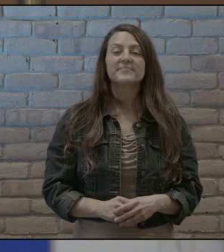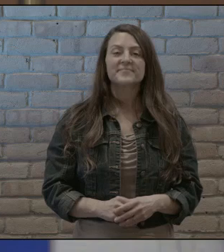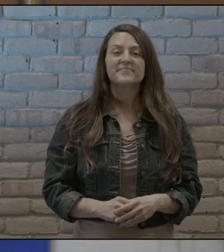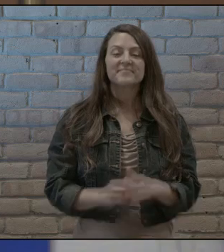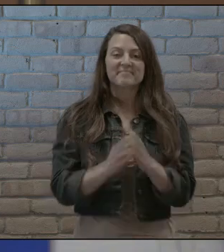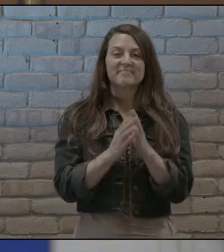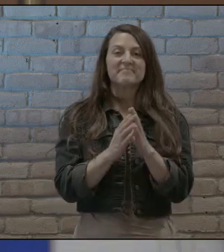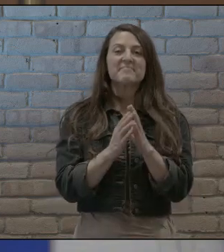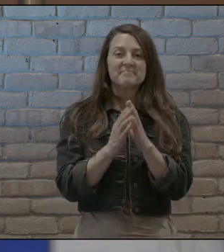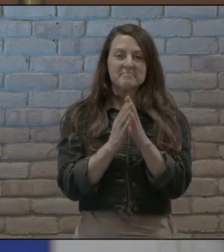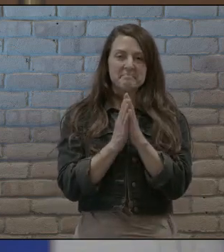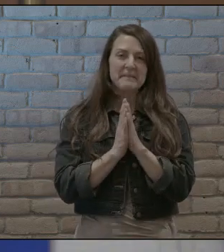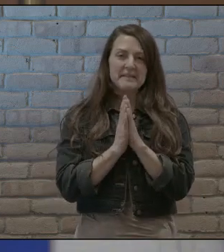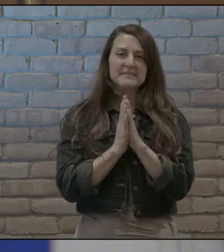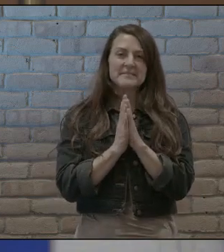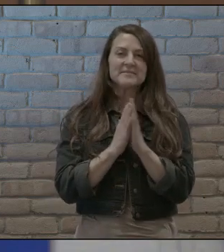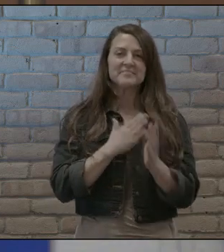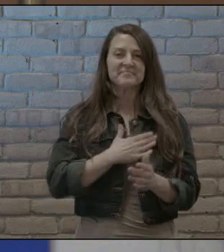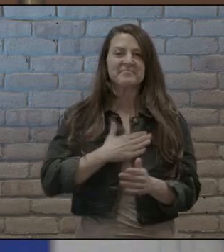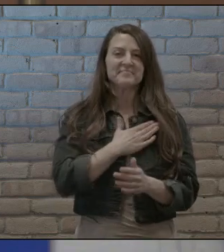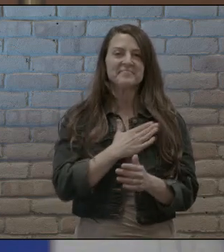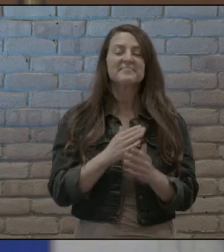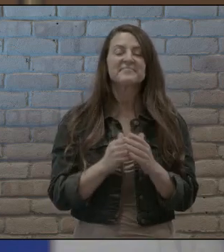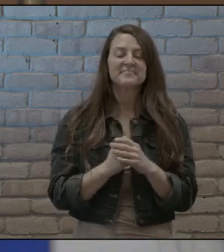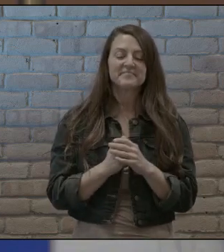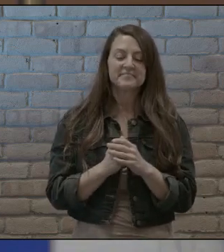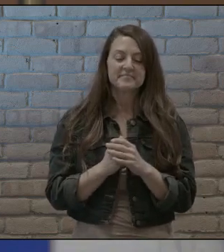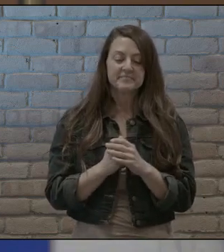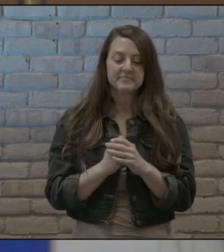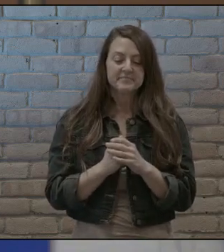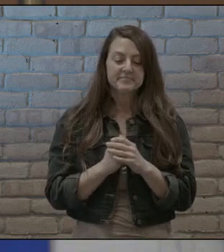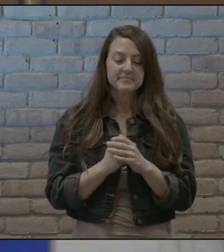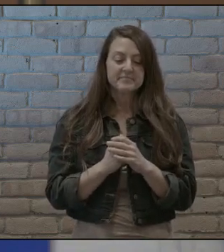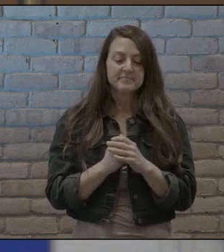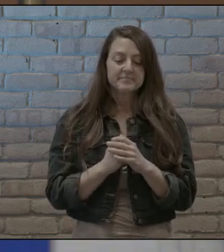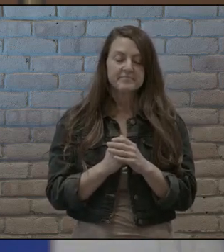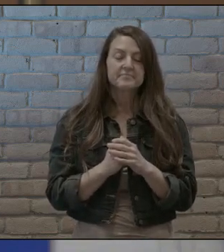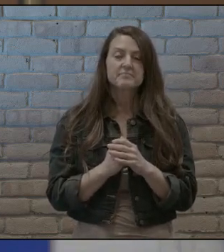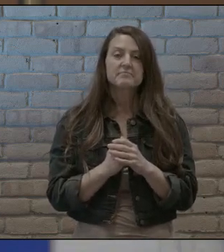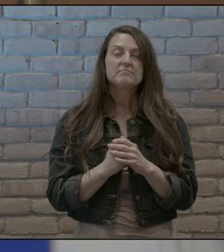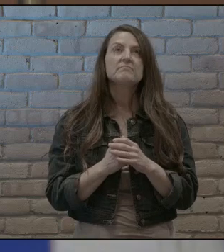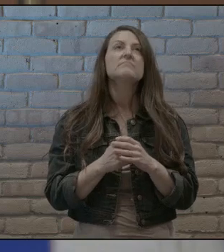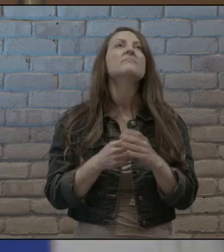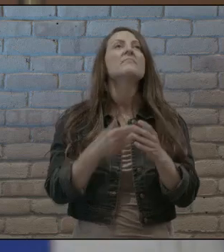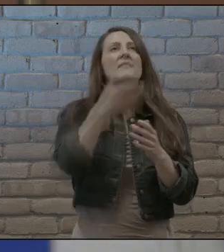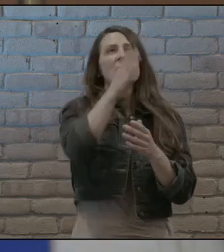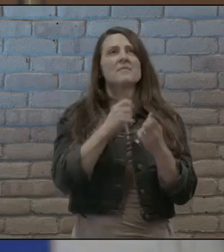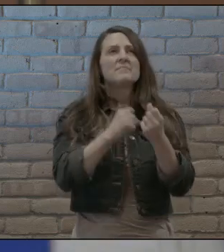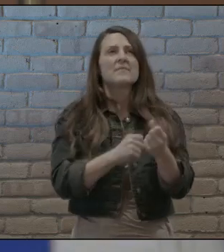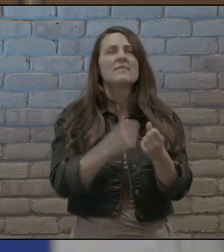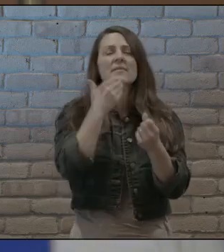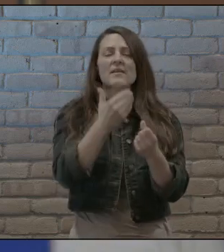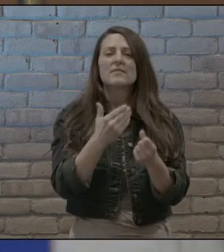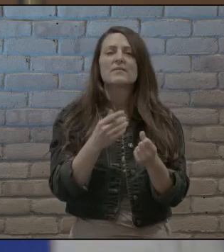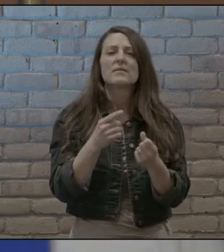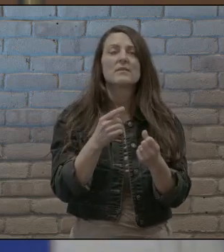Would you please pray with me? Almighty God, we thank you that you are the source of our hope.